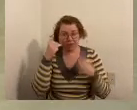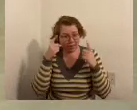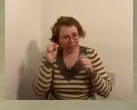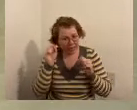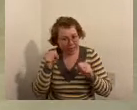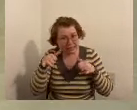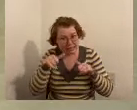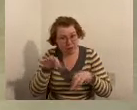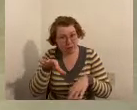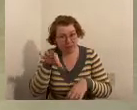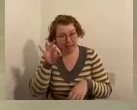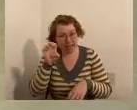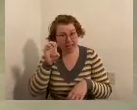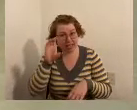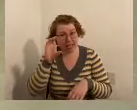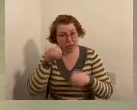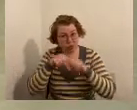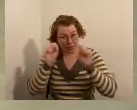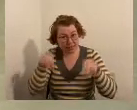find an ecosystem there?